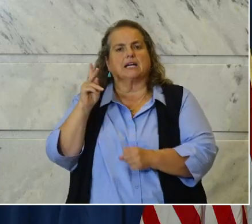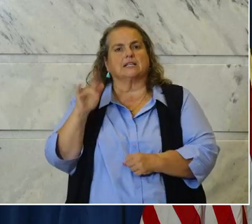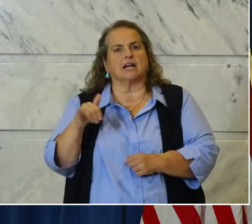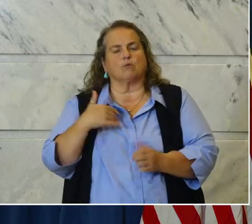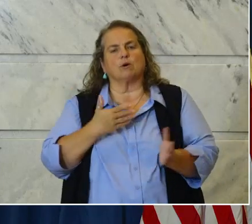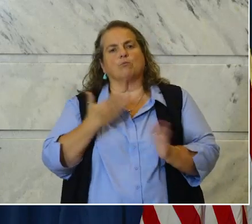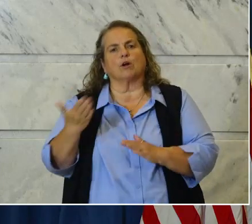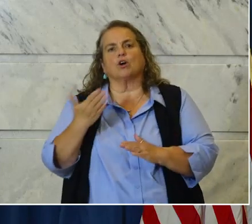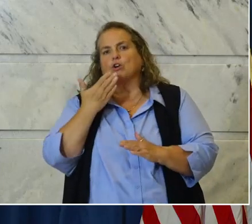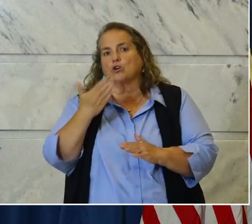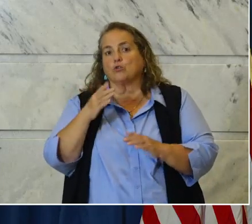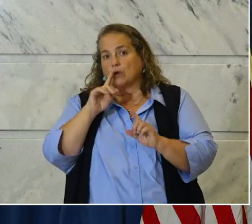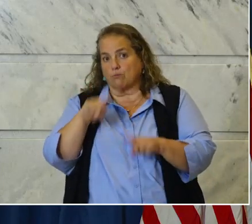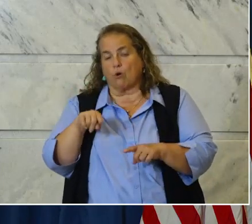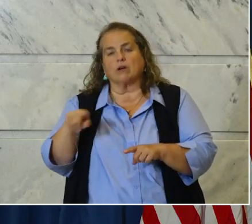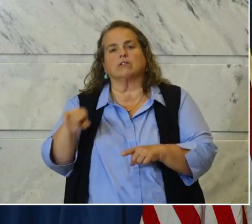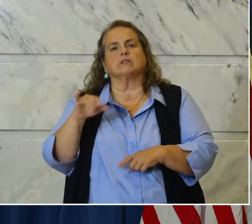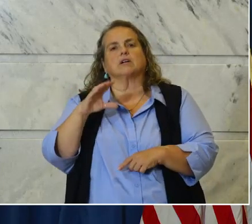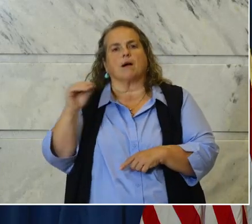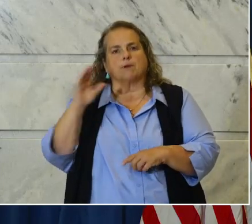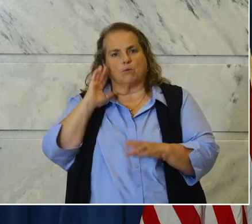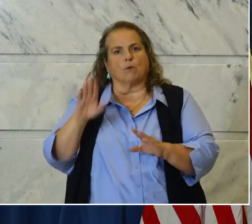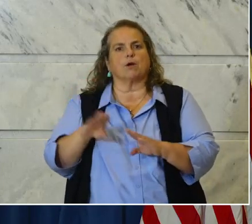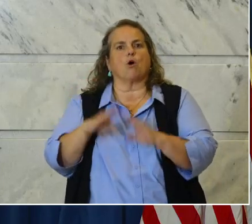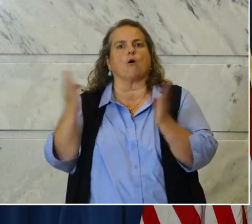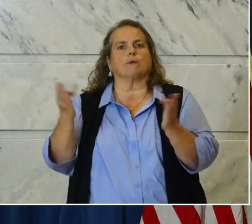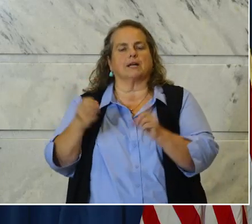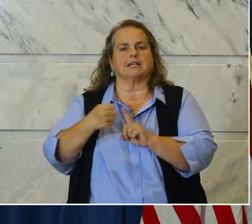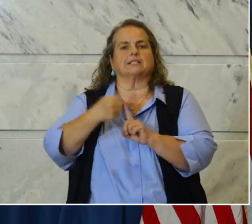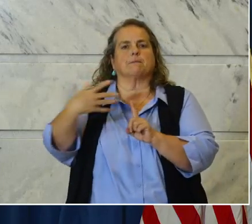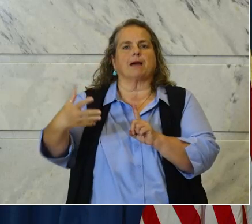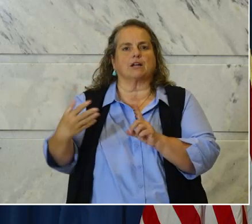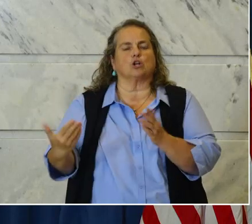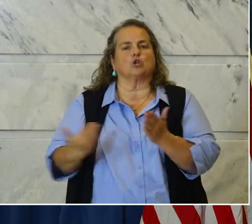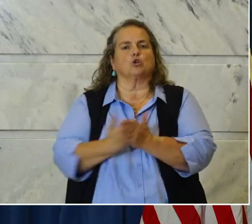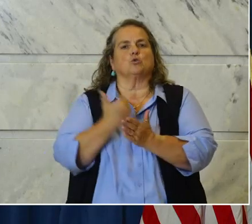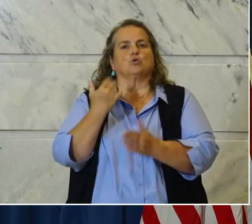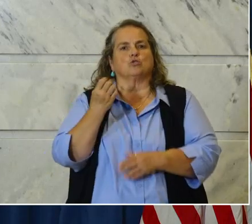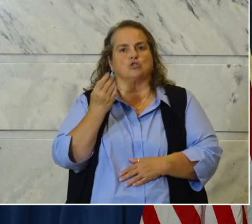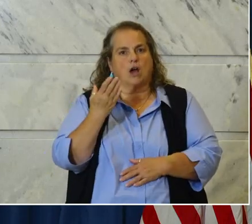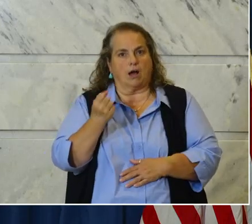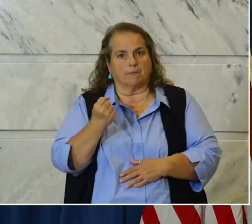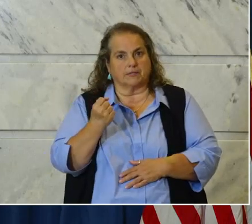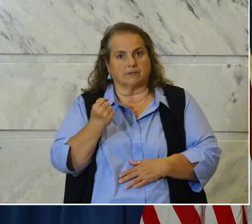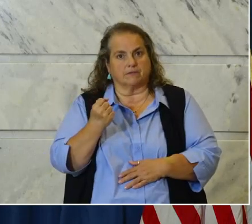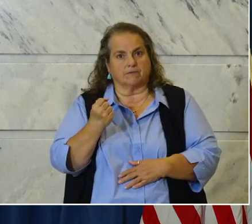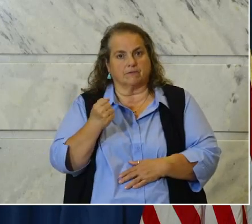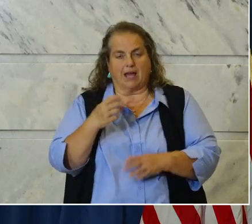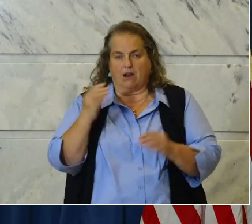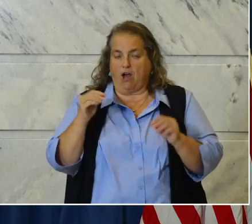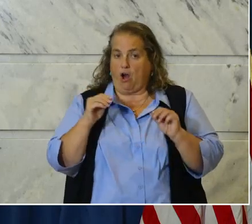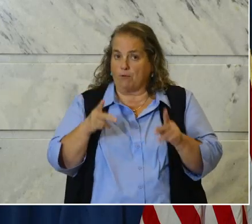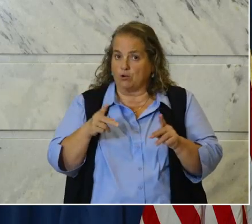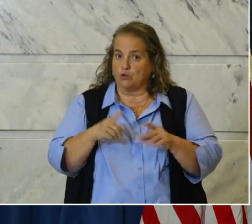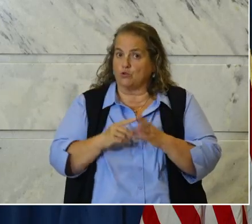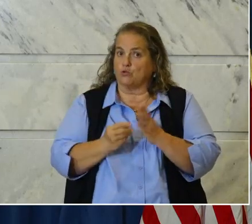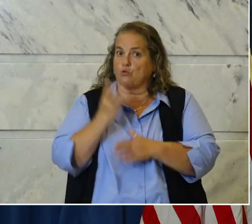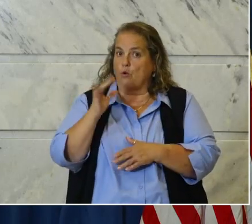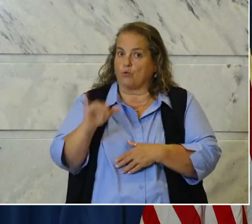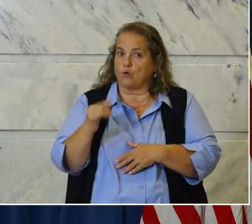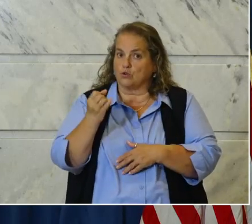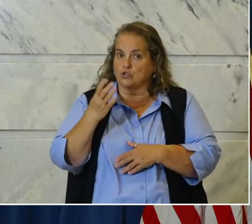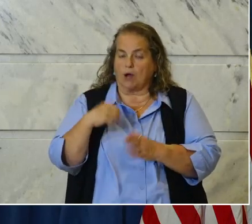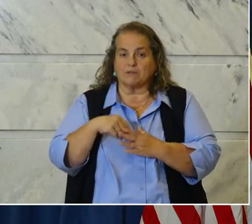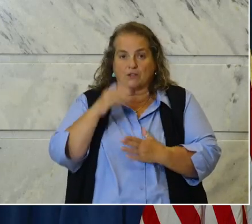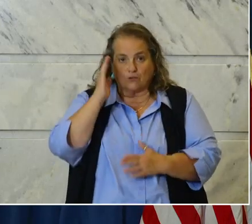bring a good report for a company who are bringing new jobs and the opportunity to grow those jobs in